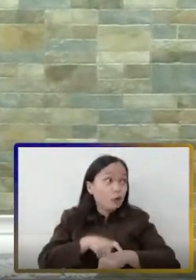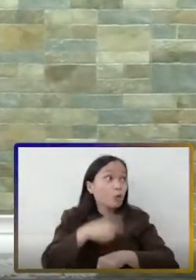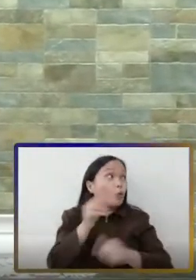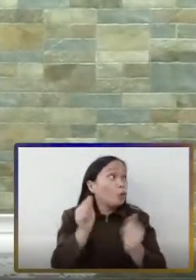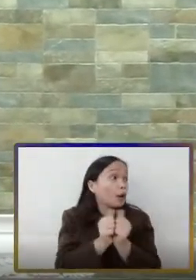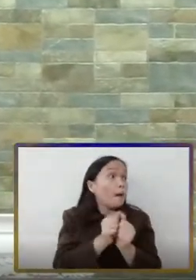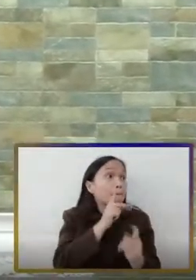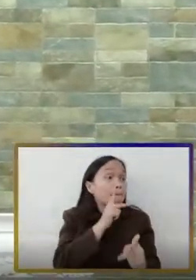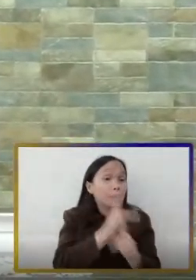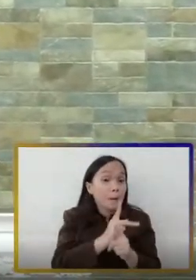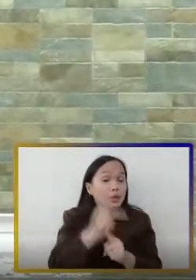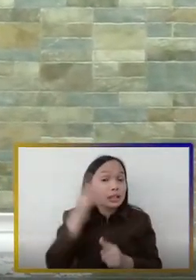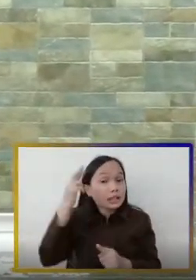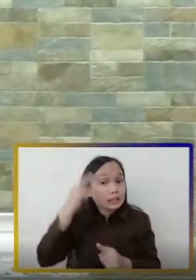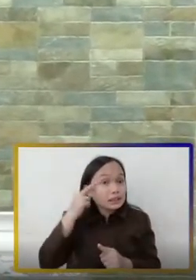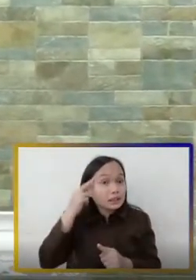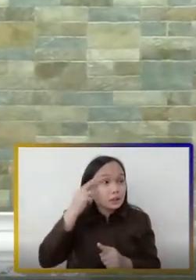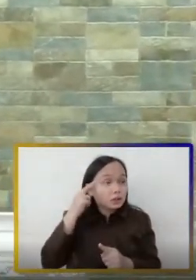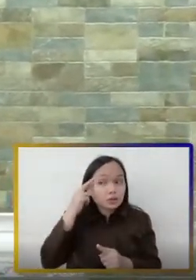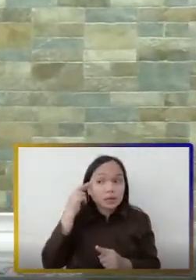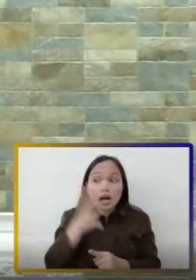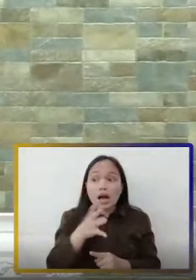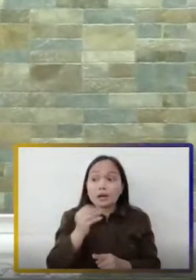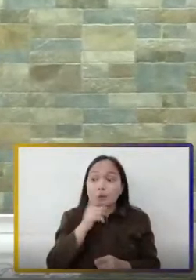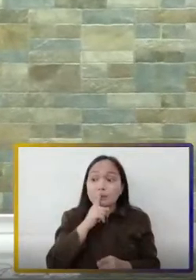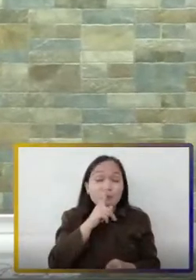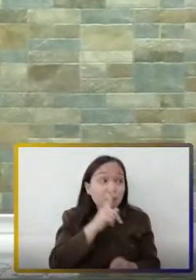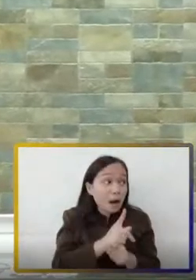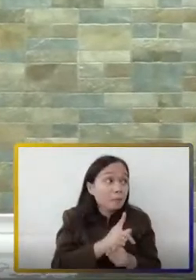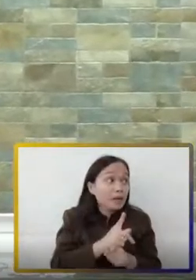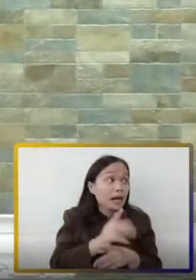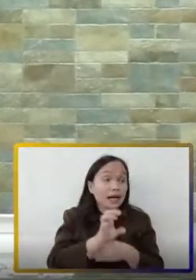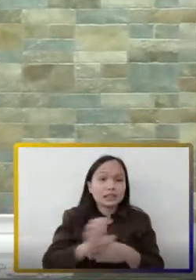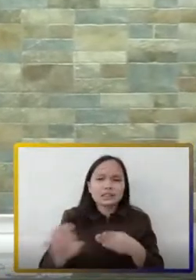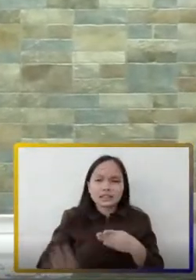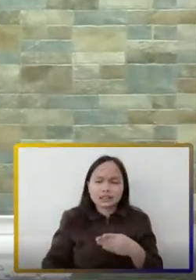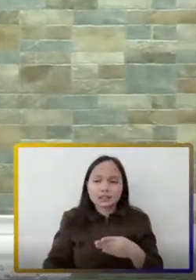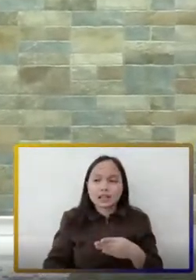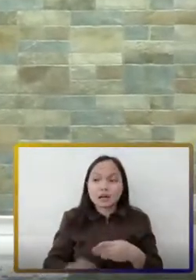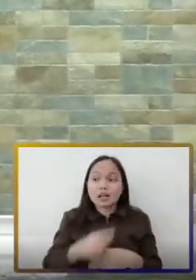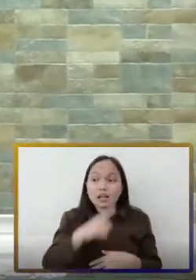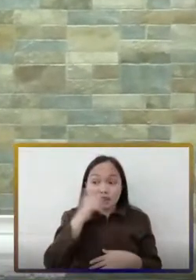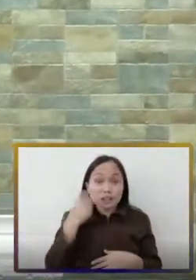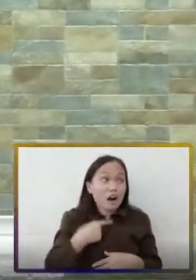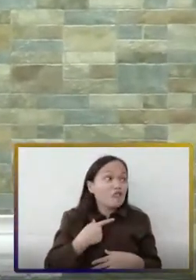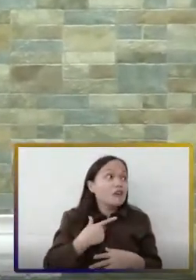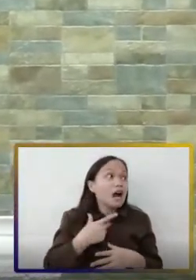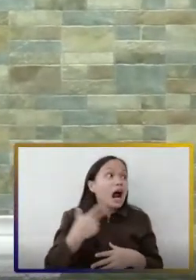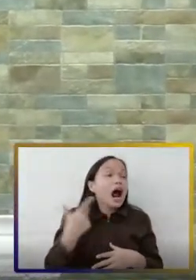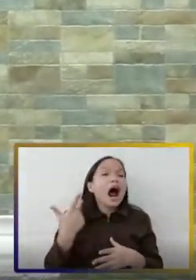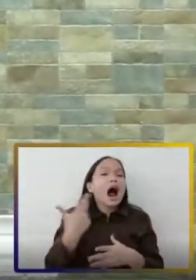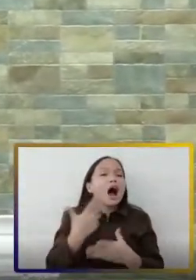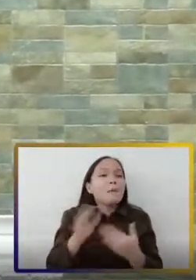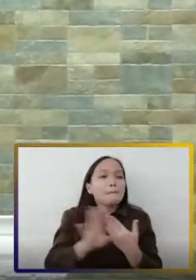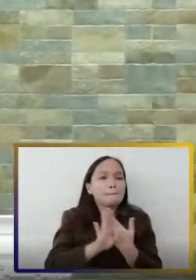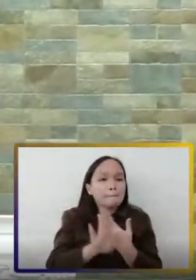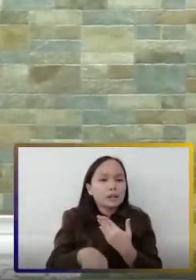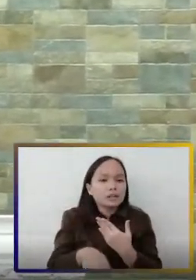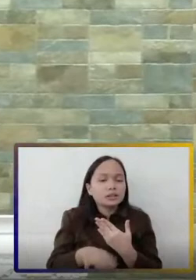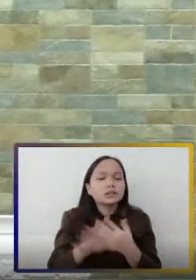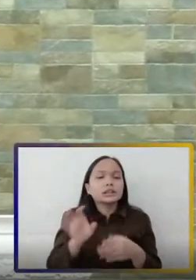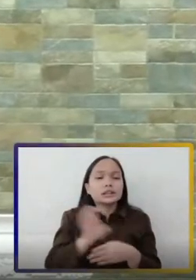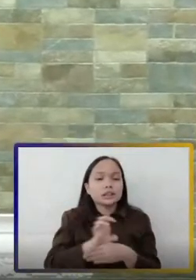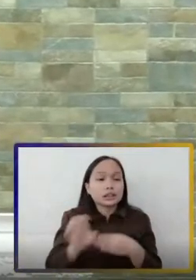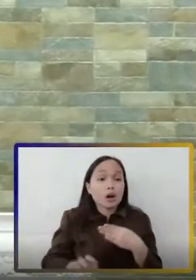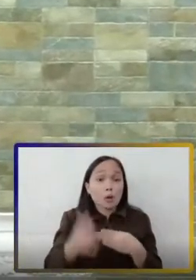proper reason and a proper ending because there is reconciliation is the best of